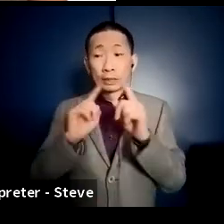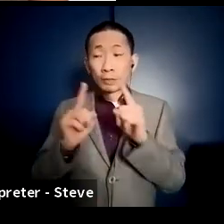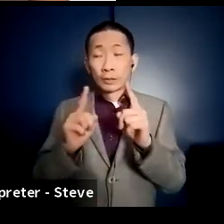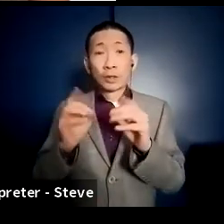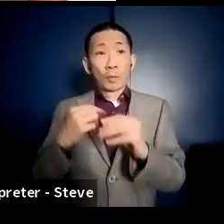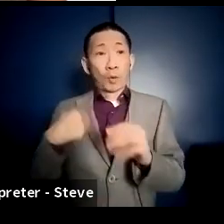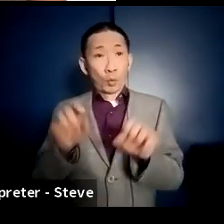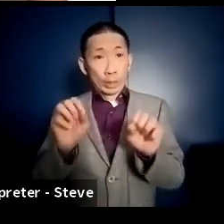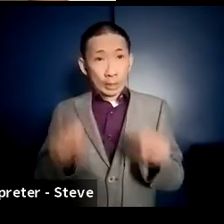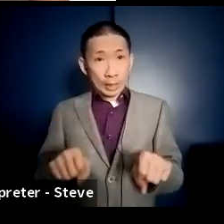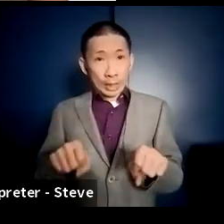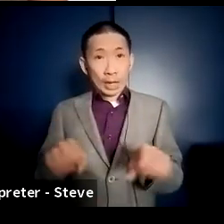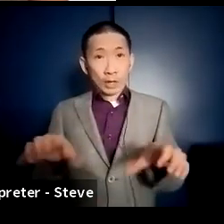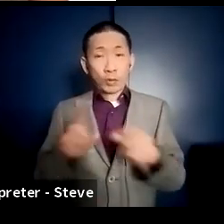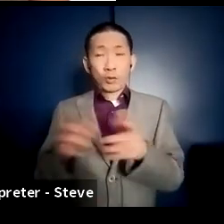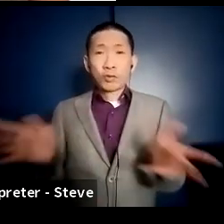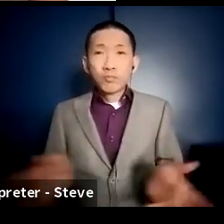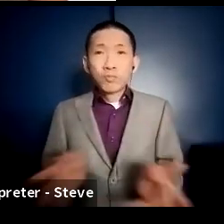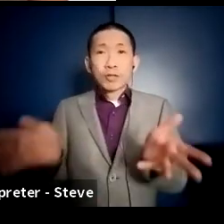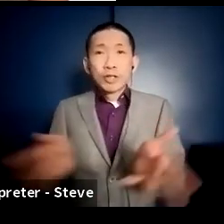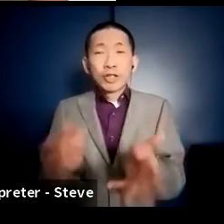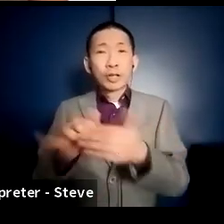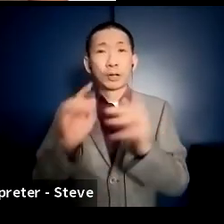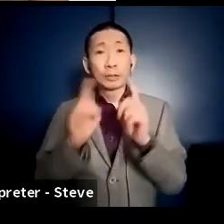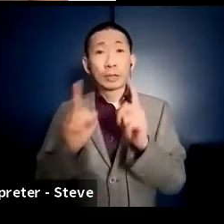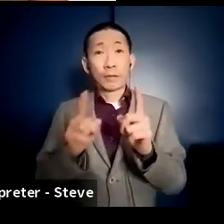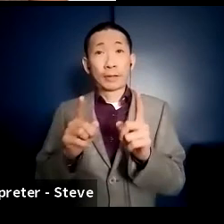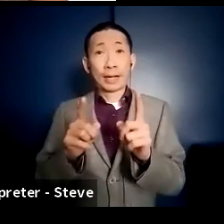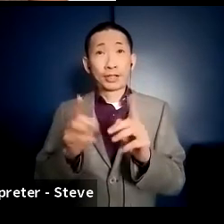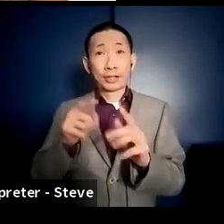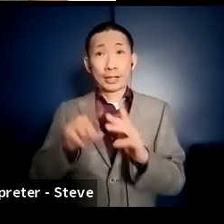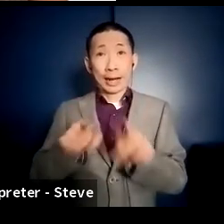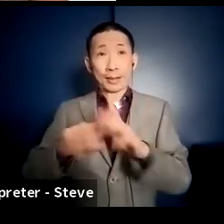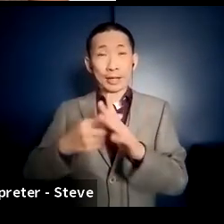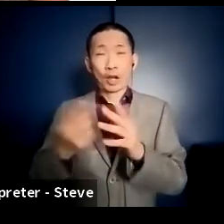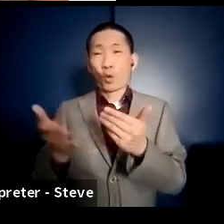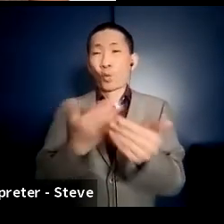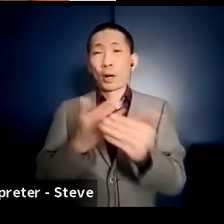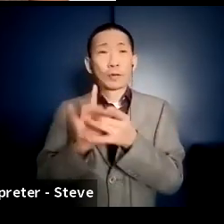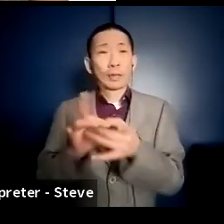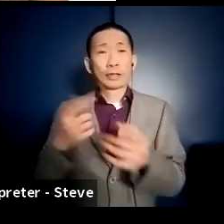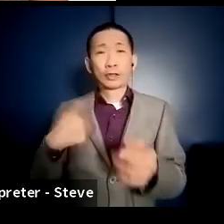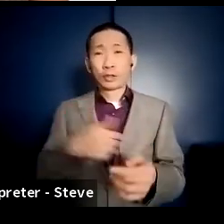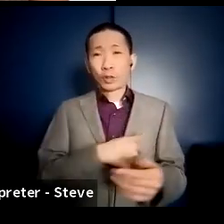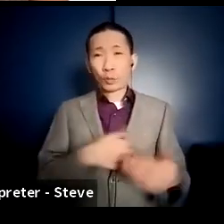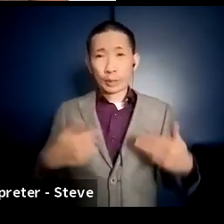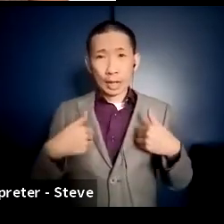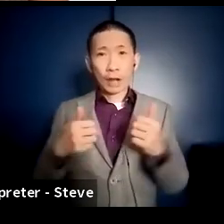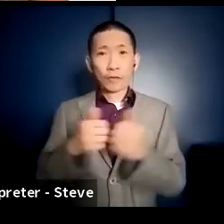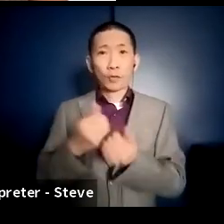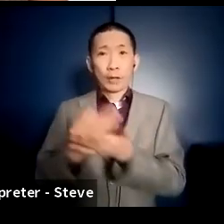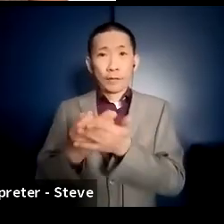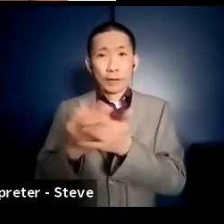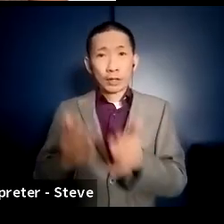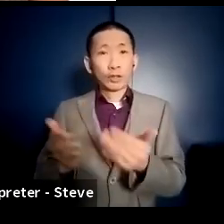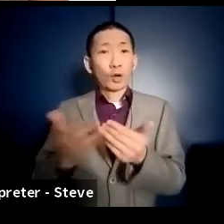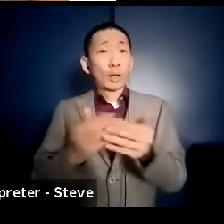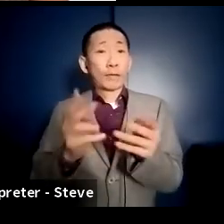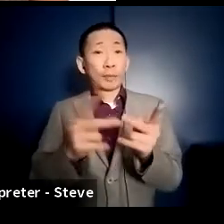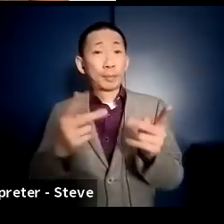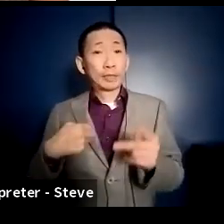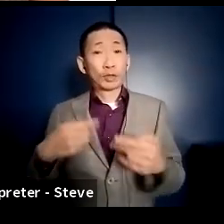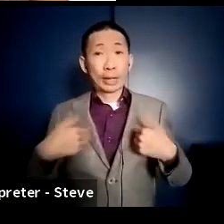we can do to push those conversations to the forefront, in whatever relationships that we have with funders, whatever position we have